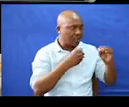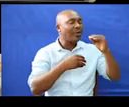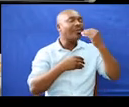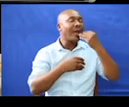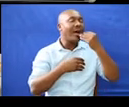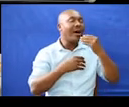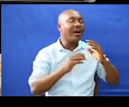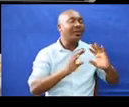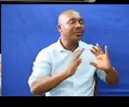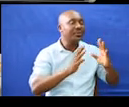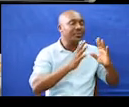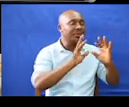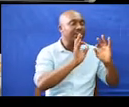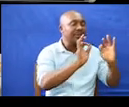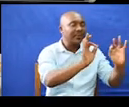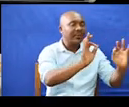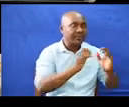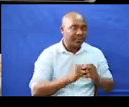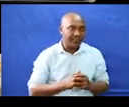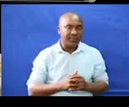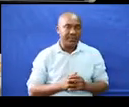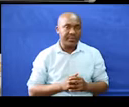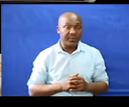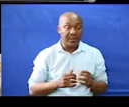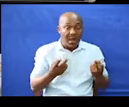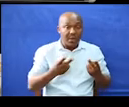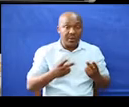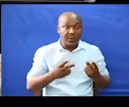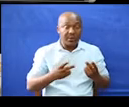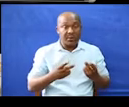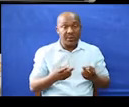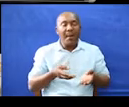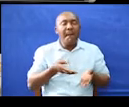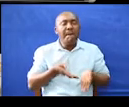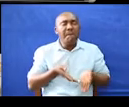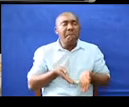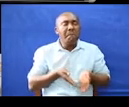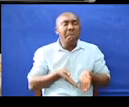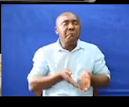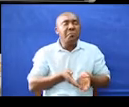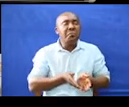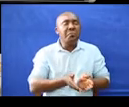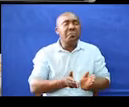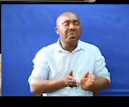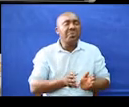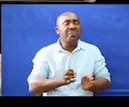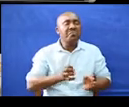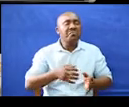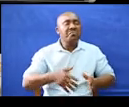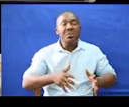survive, and they were also allowed to reproduce freely. The